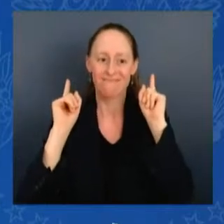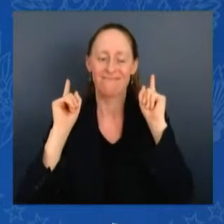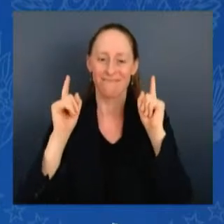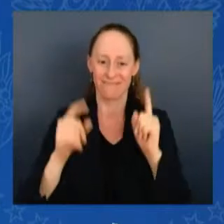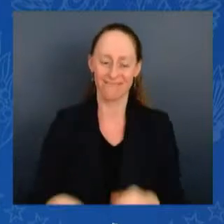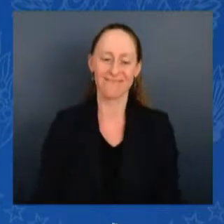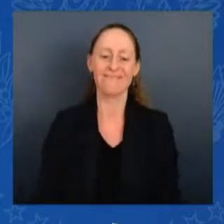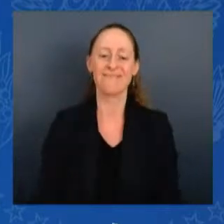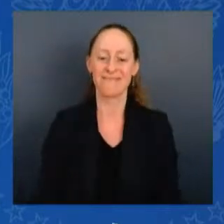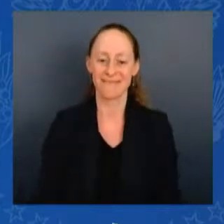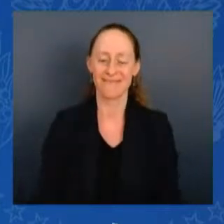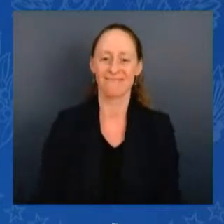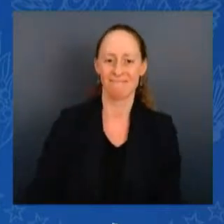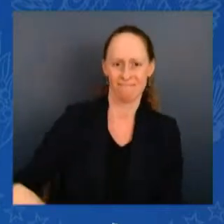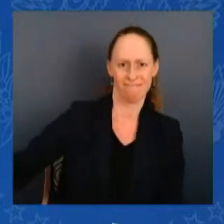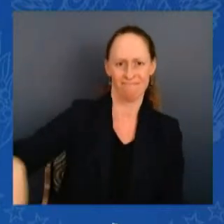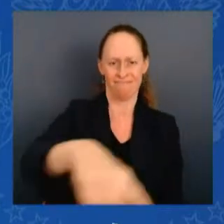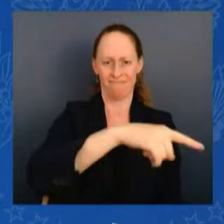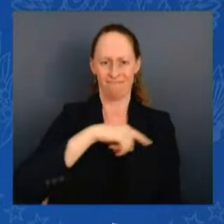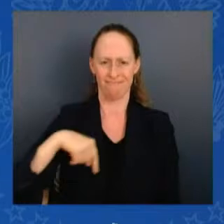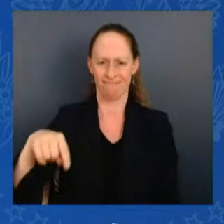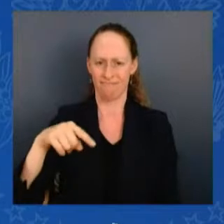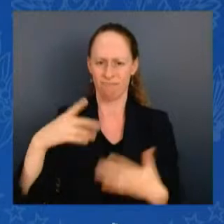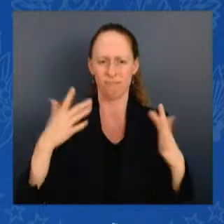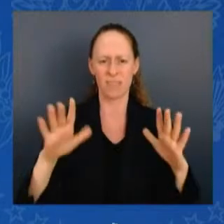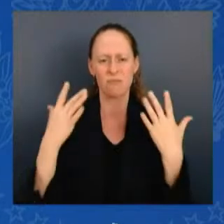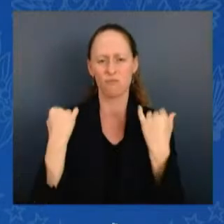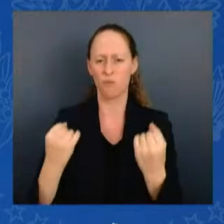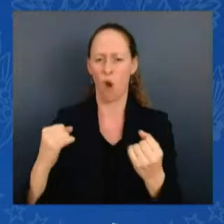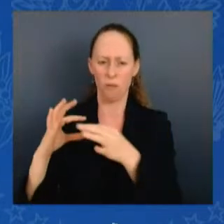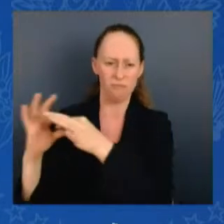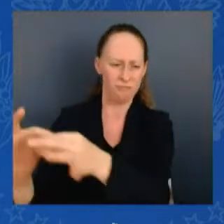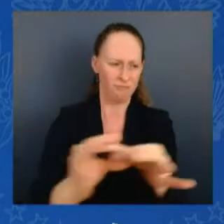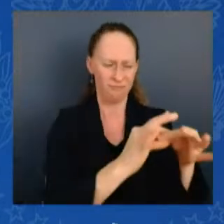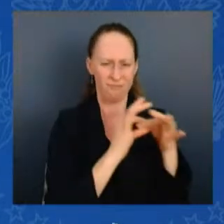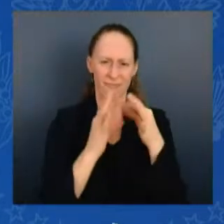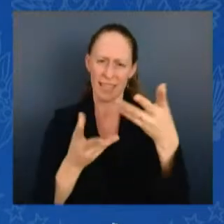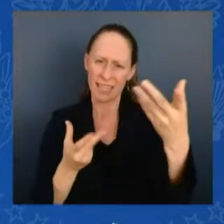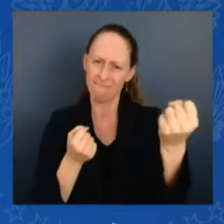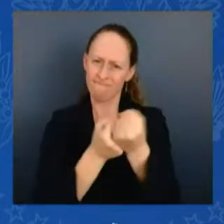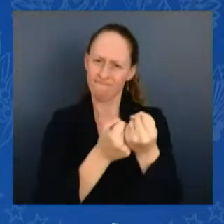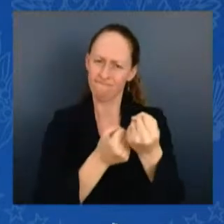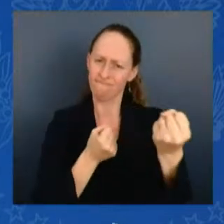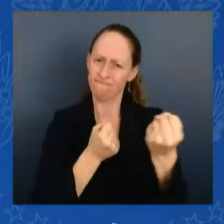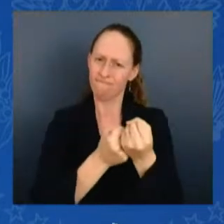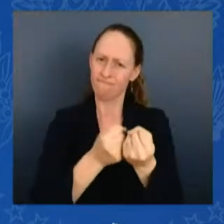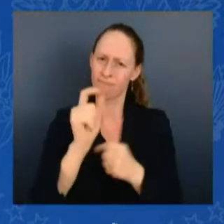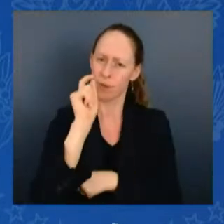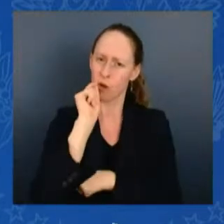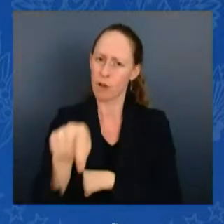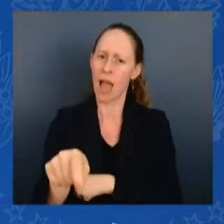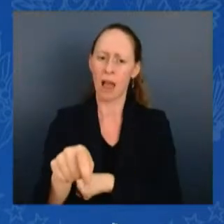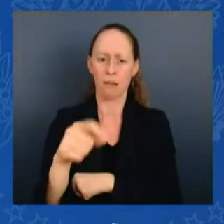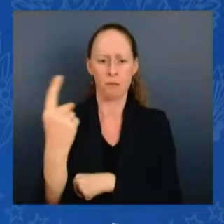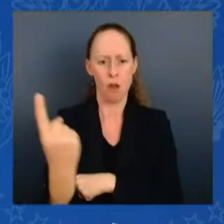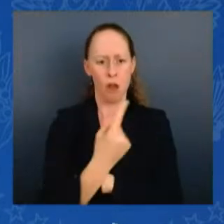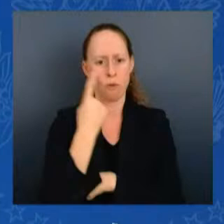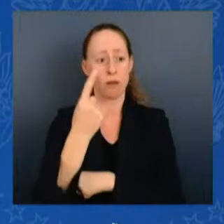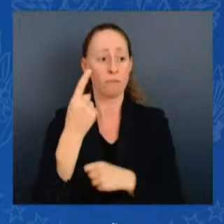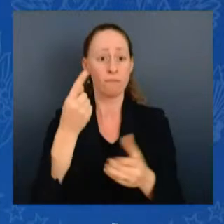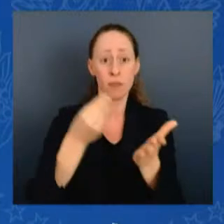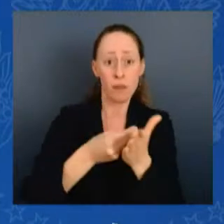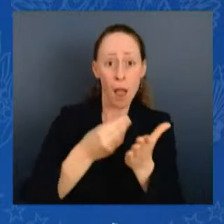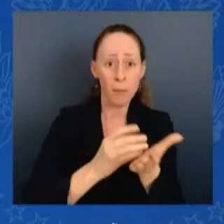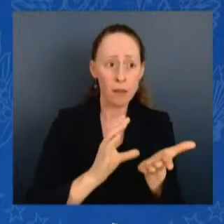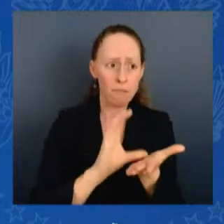Ukraine. Together, we provided significant economic and humanitarian assistance. And together, we've supplied Ukraine